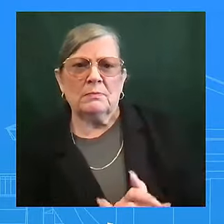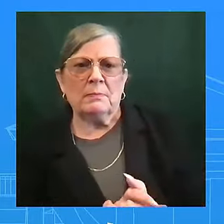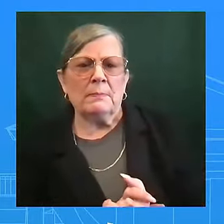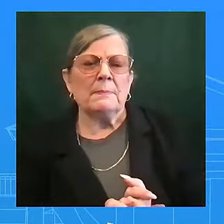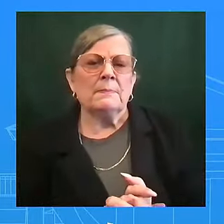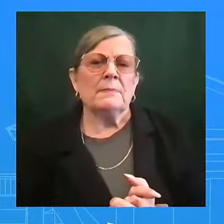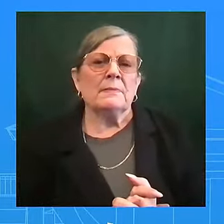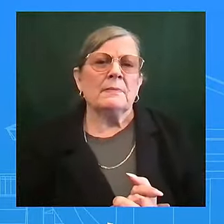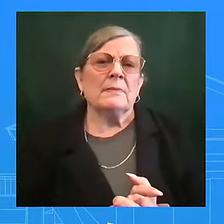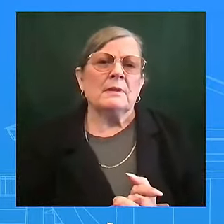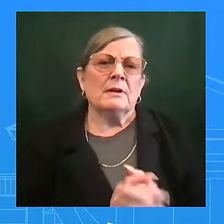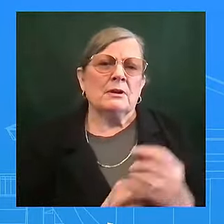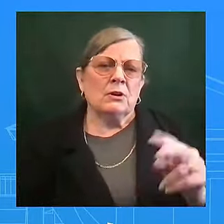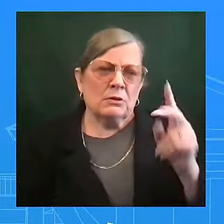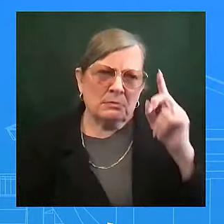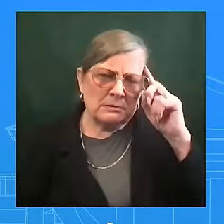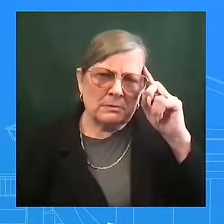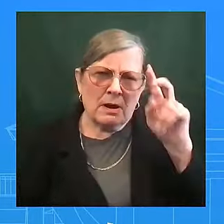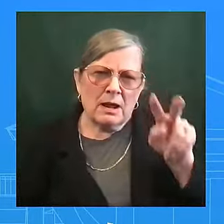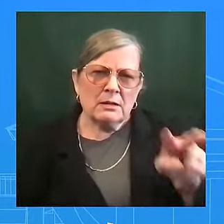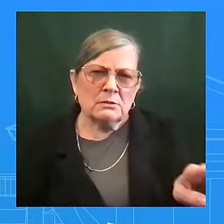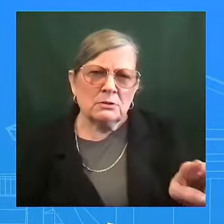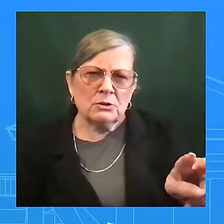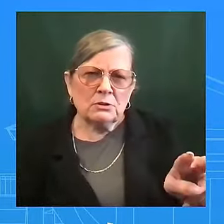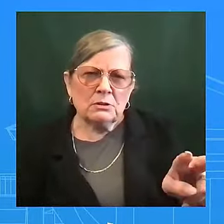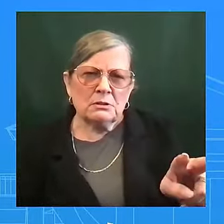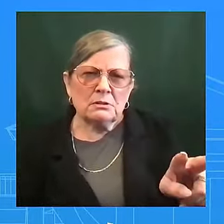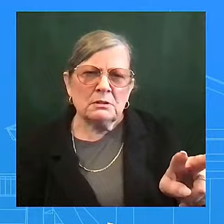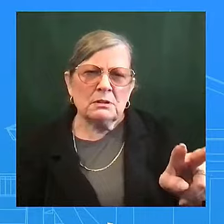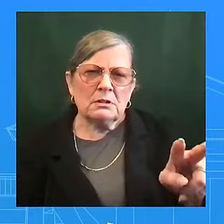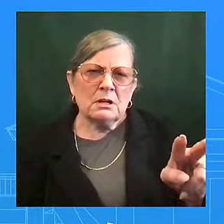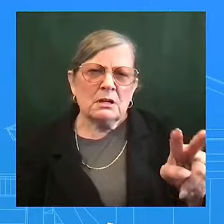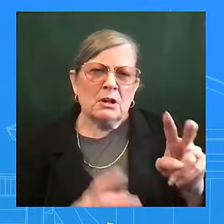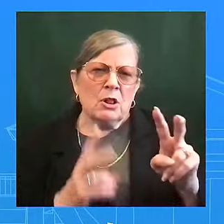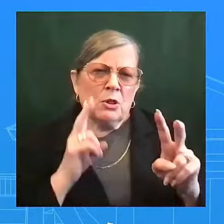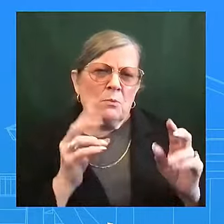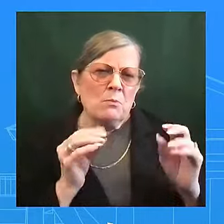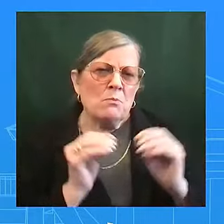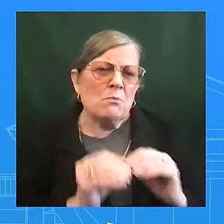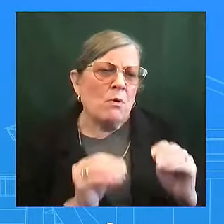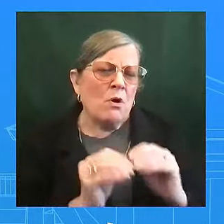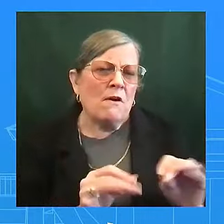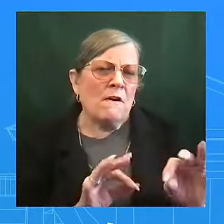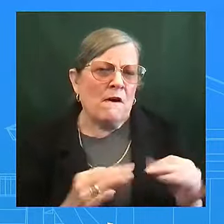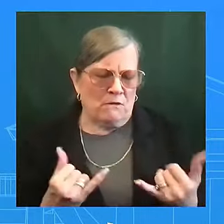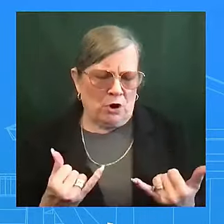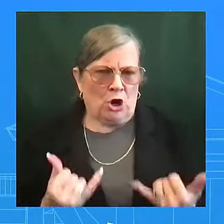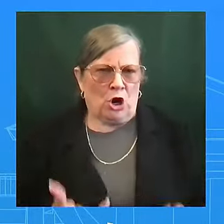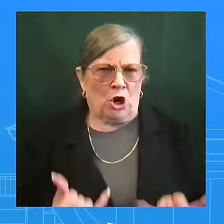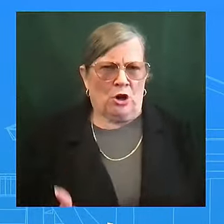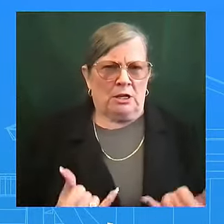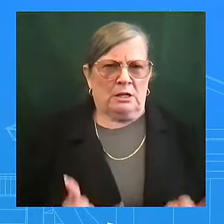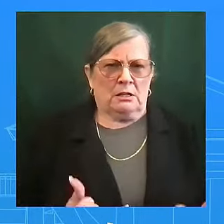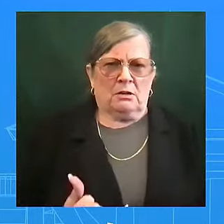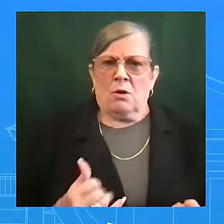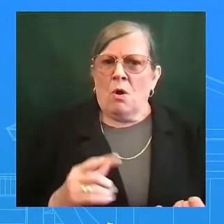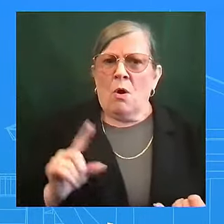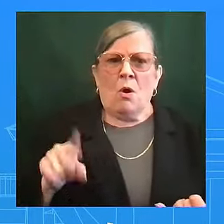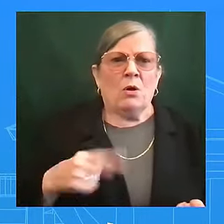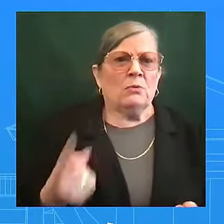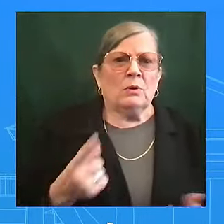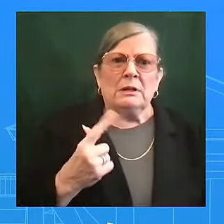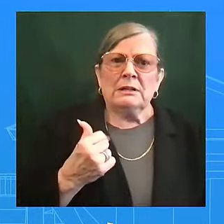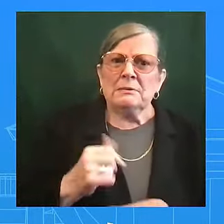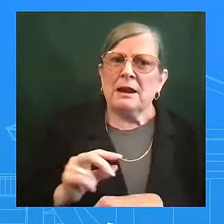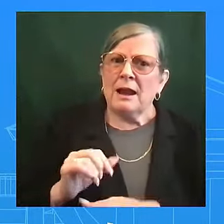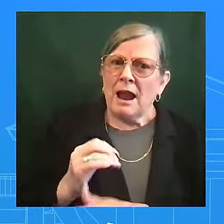more moderate figure now than she was in 2020, where does she stand exactly? So, first of all, the